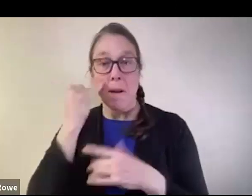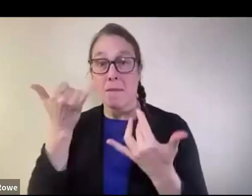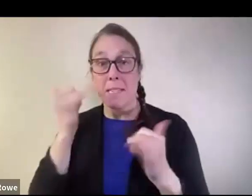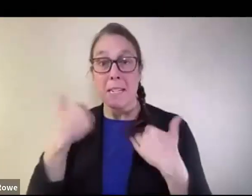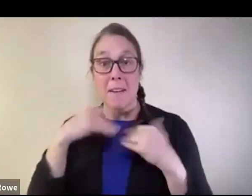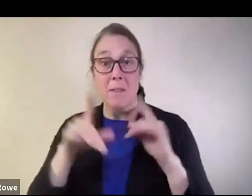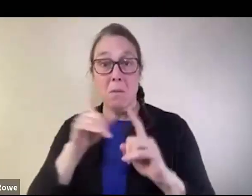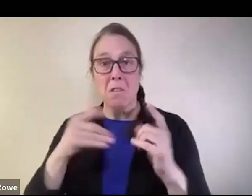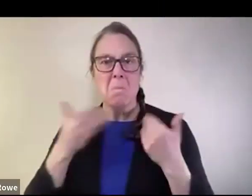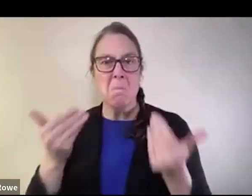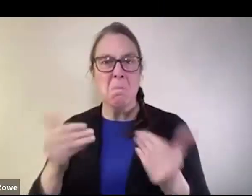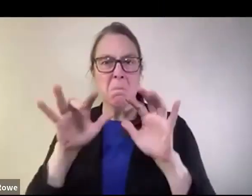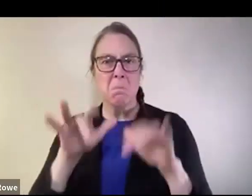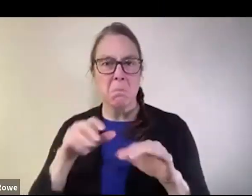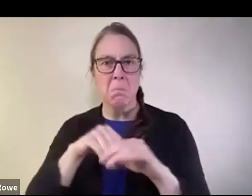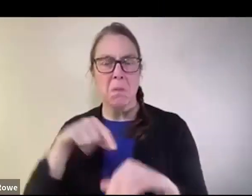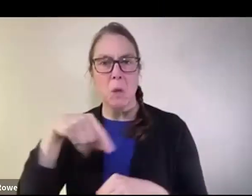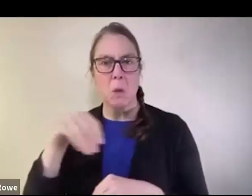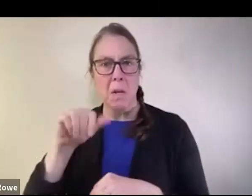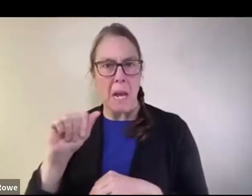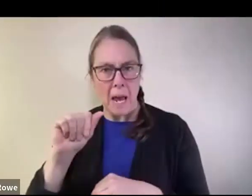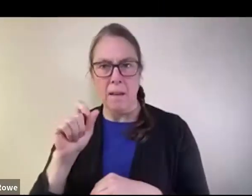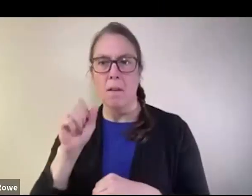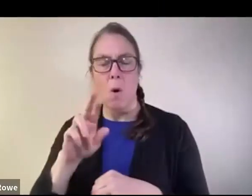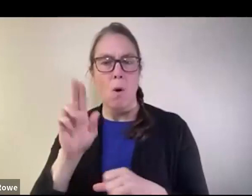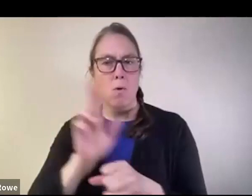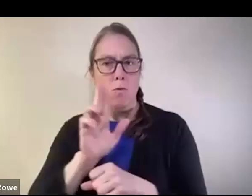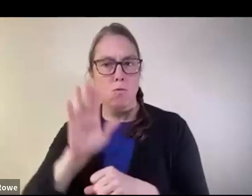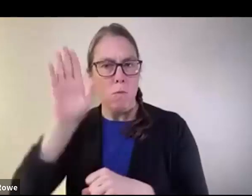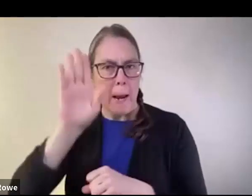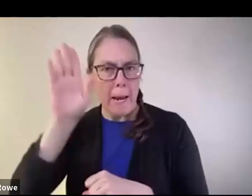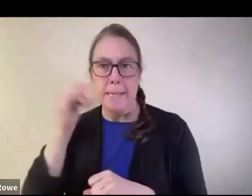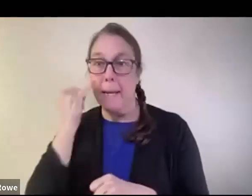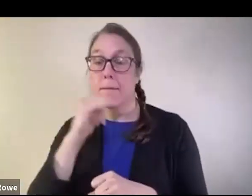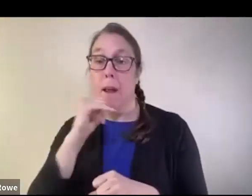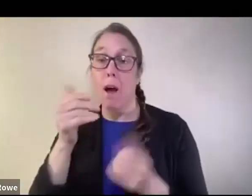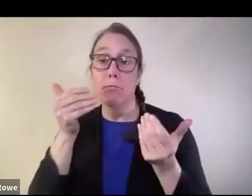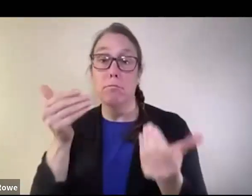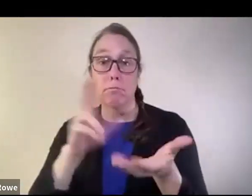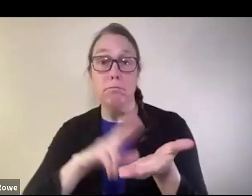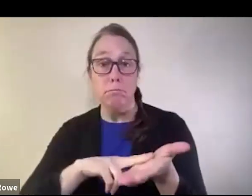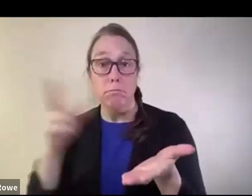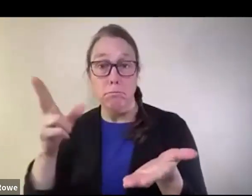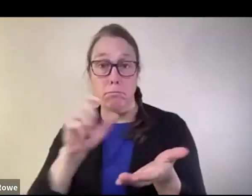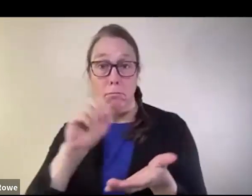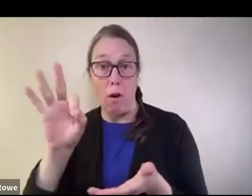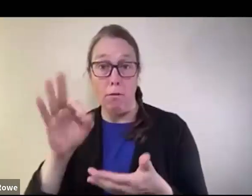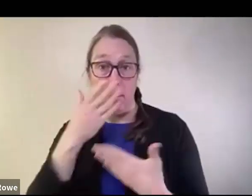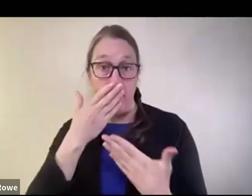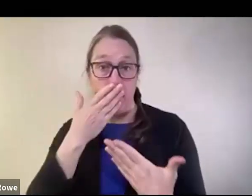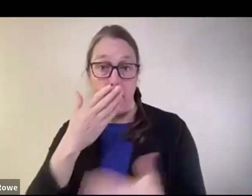hand. If not, you are more than welcome to log off. Thank you.